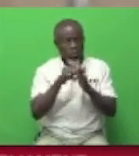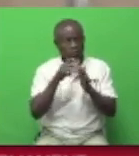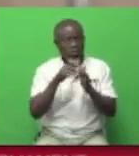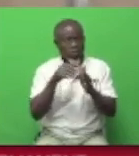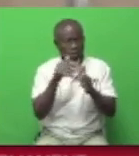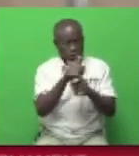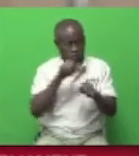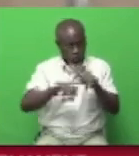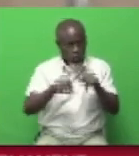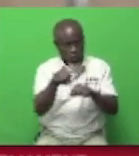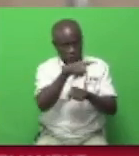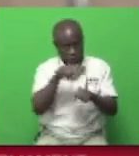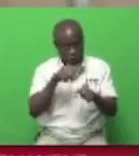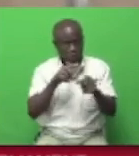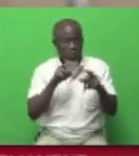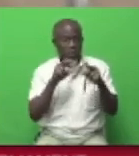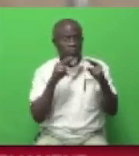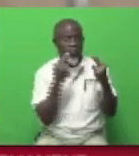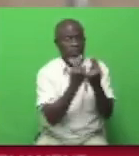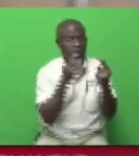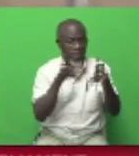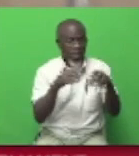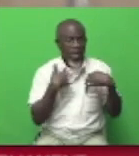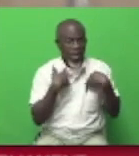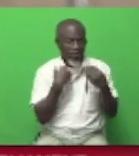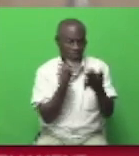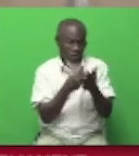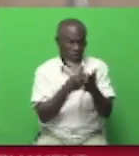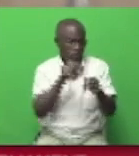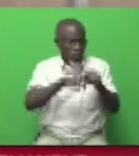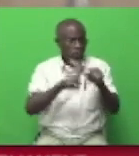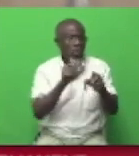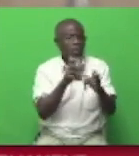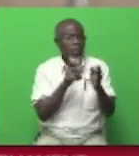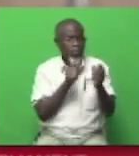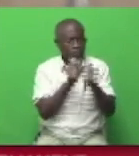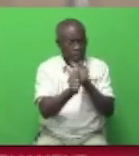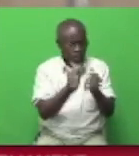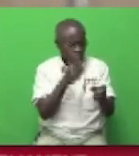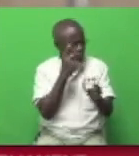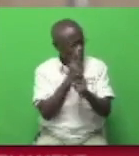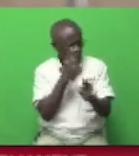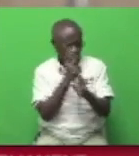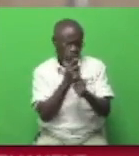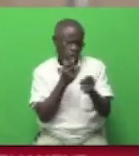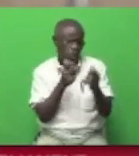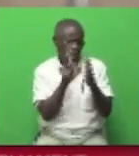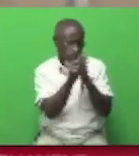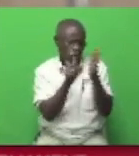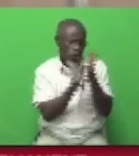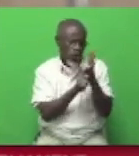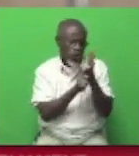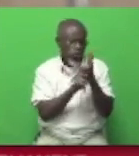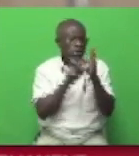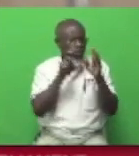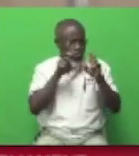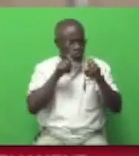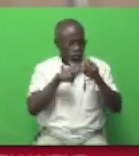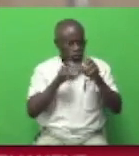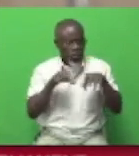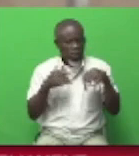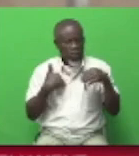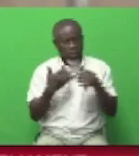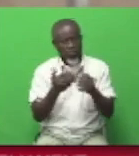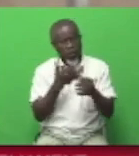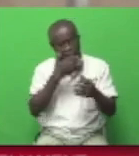so that they can ensure that proper litigation laws are passed that could, of course, enhance our experiences